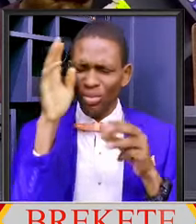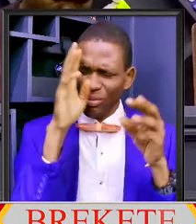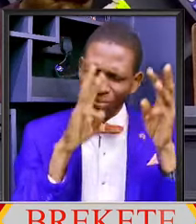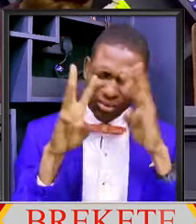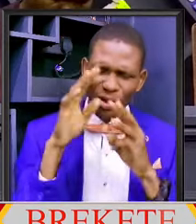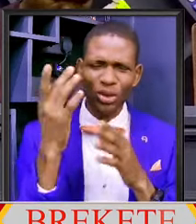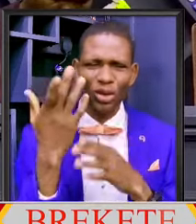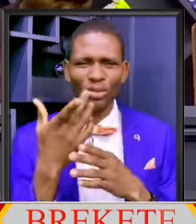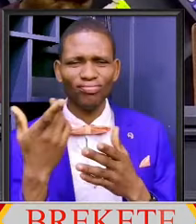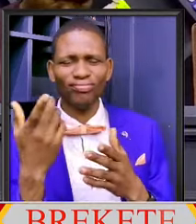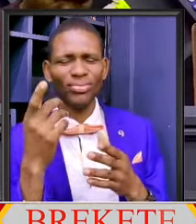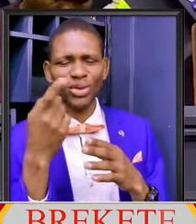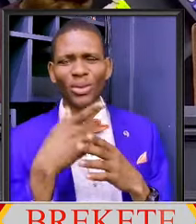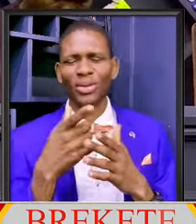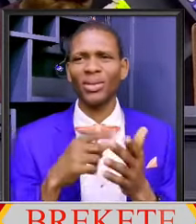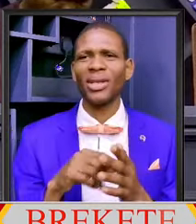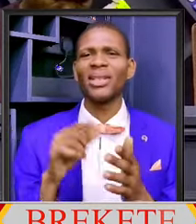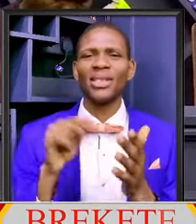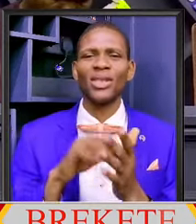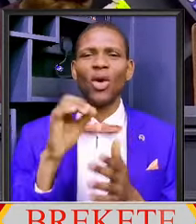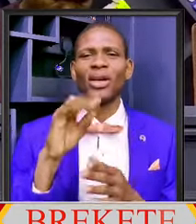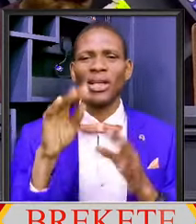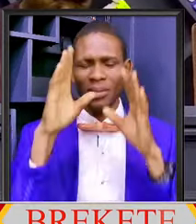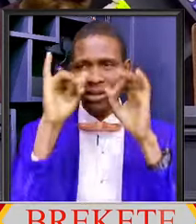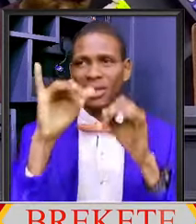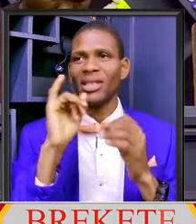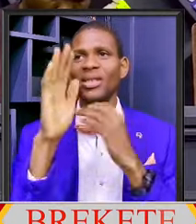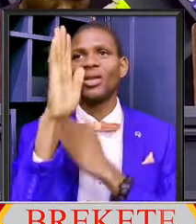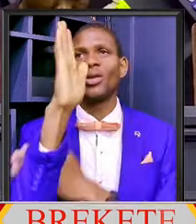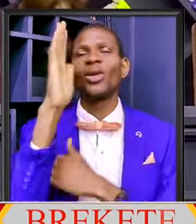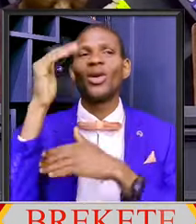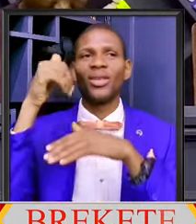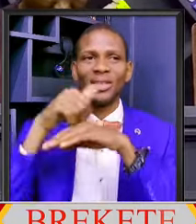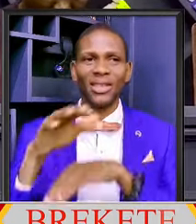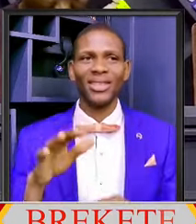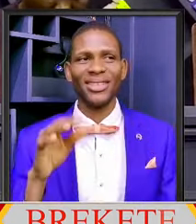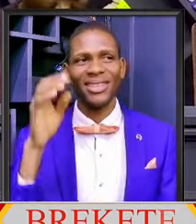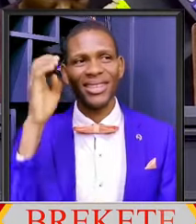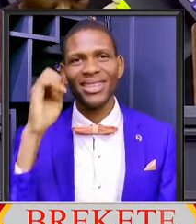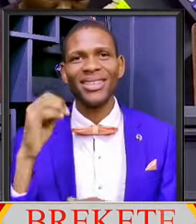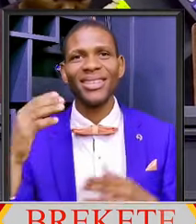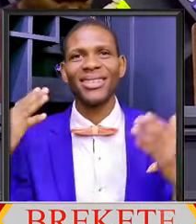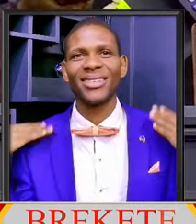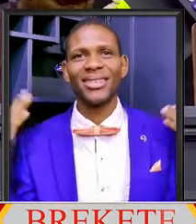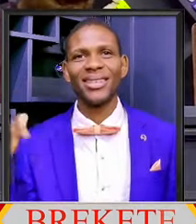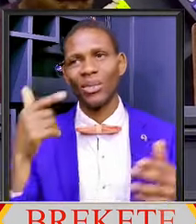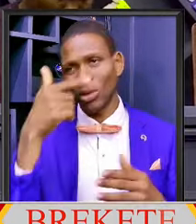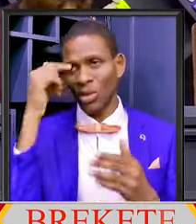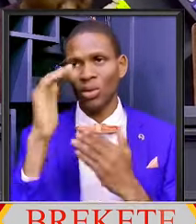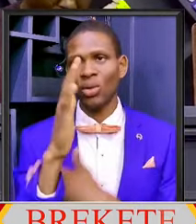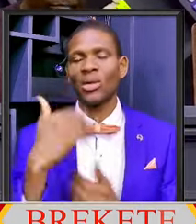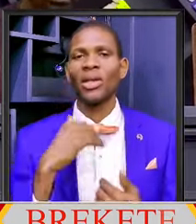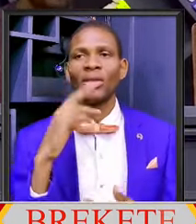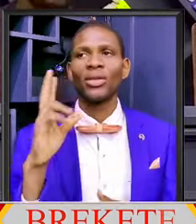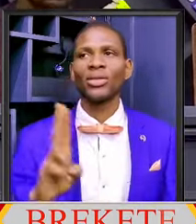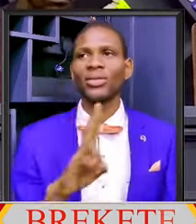president is God sent. I don't think there's another person like him. Yes, my brother. Because God has